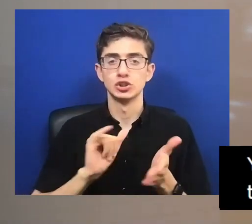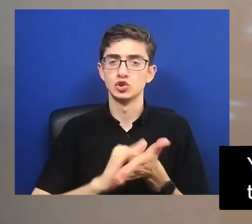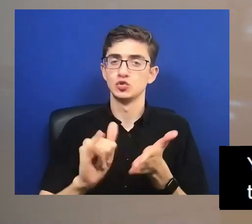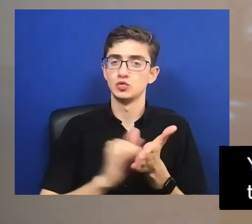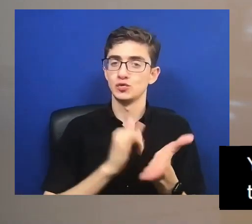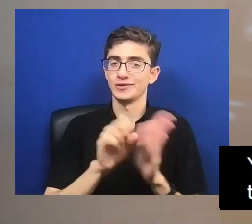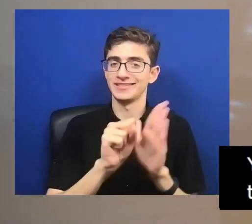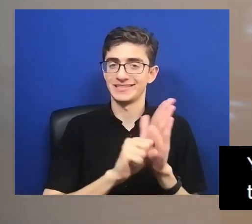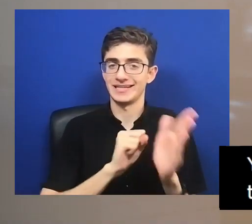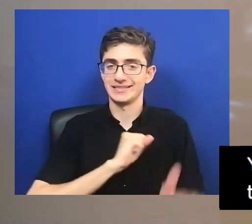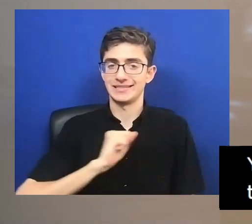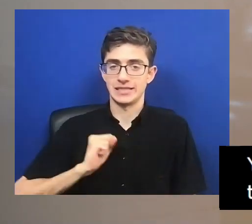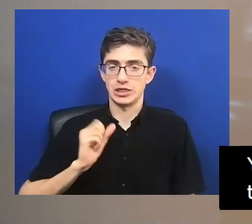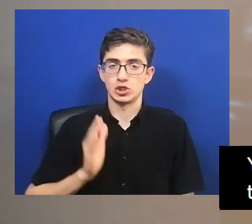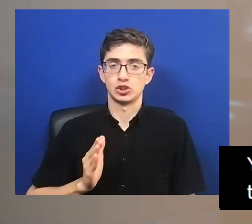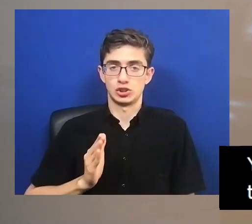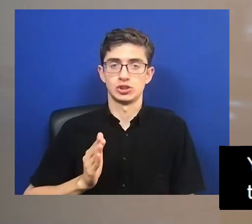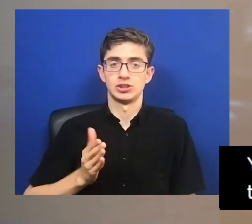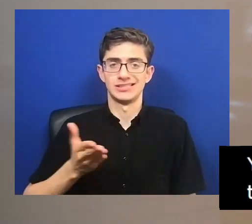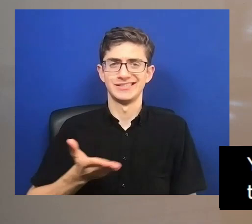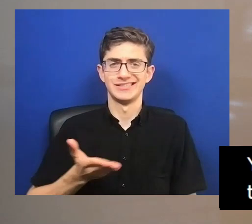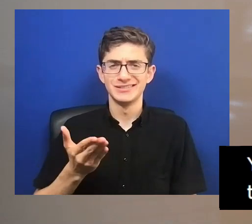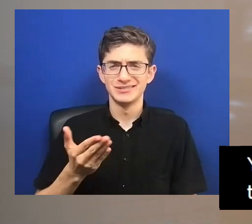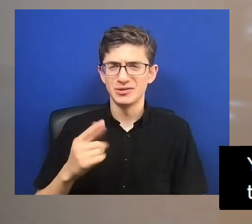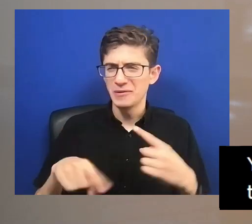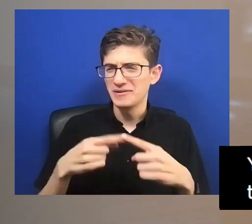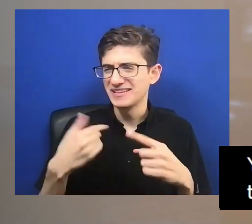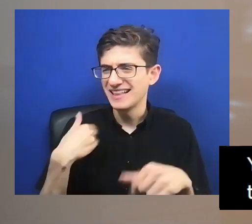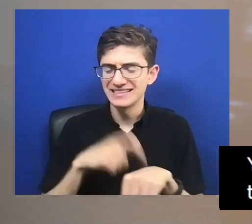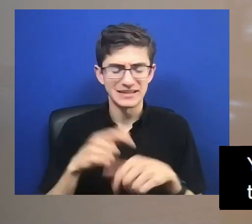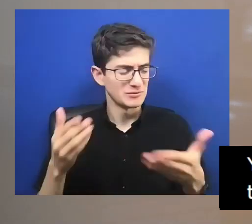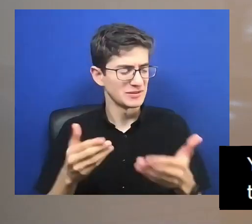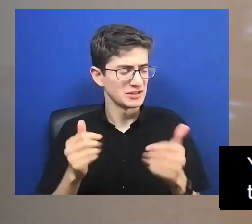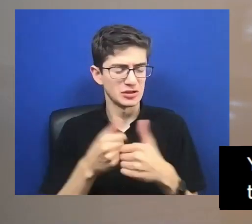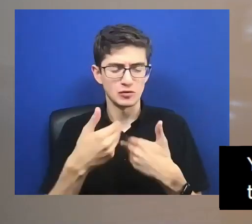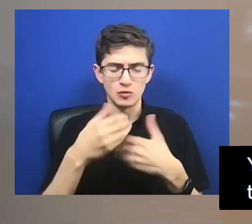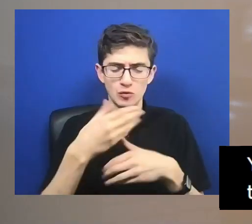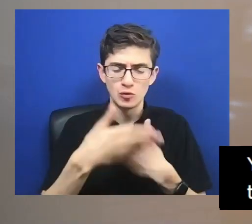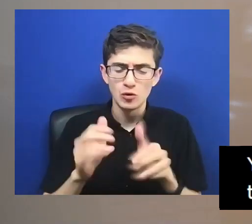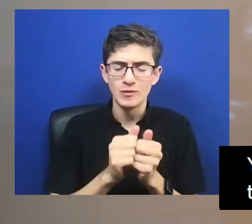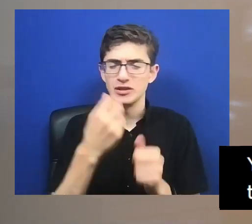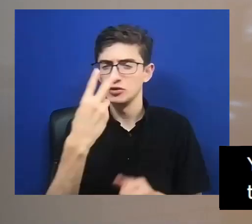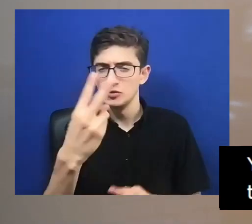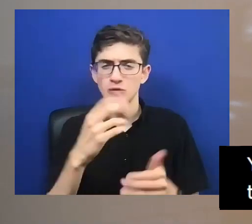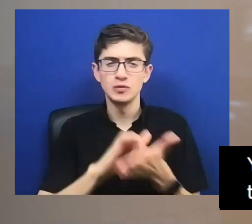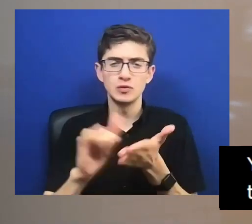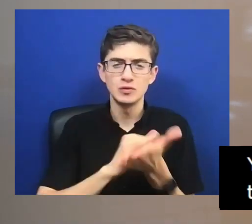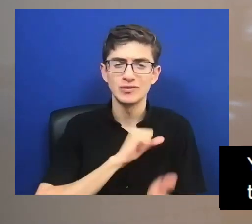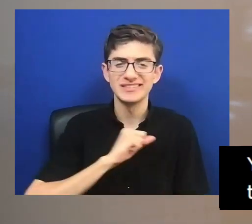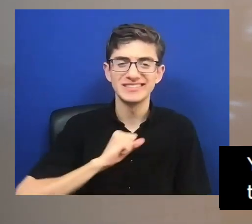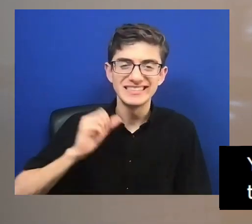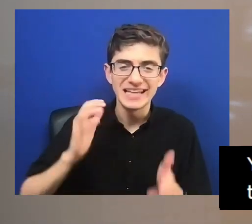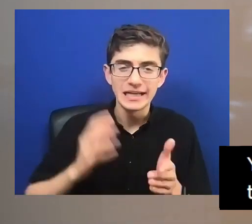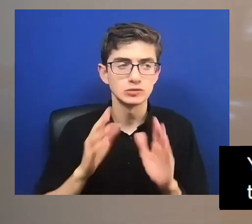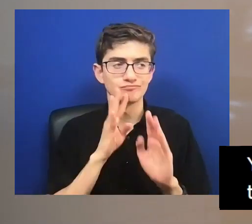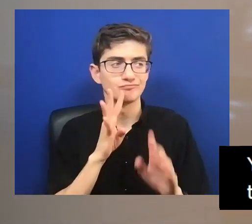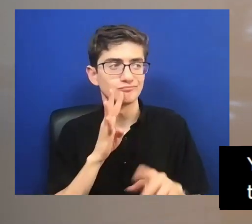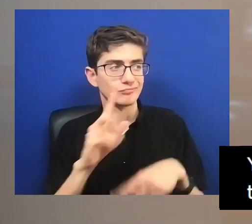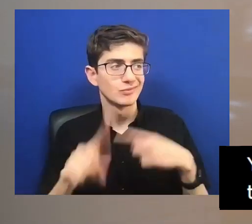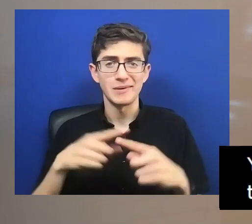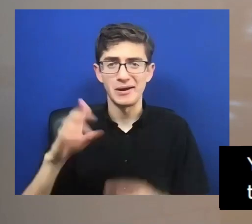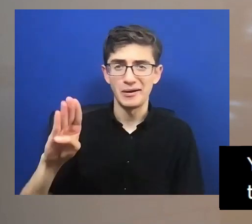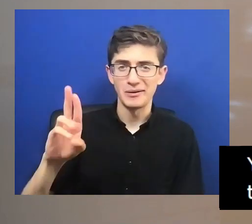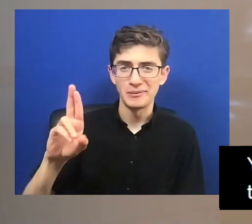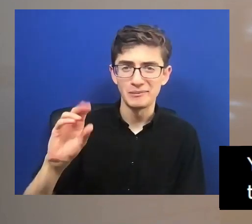here. When's the last time you were in a room with two New York senators talking about broadband?